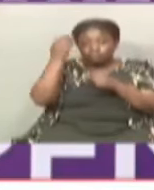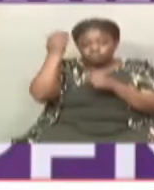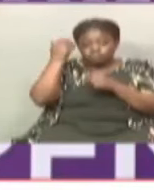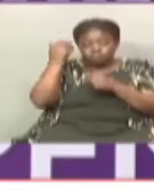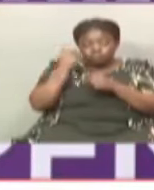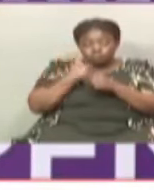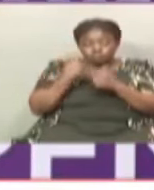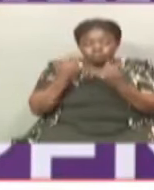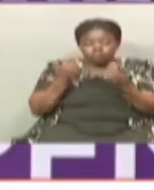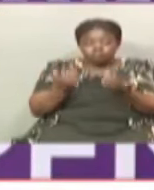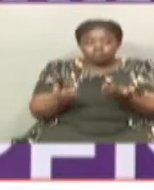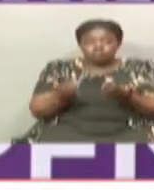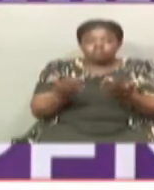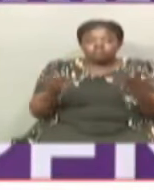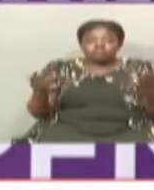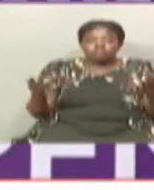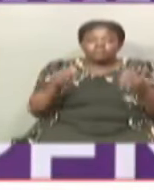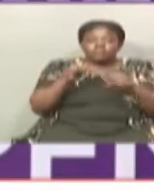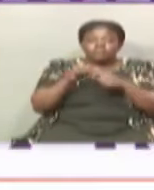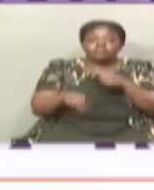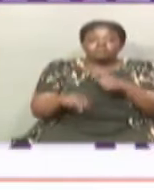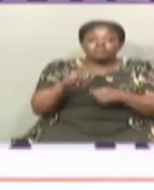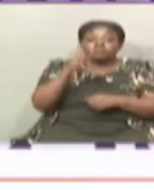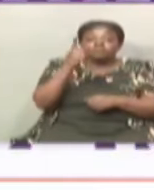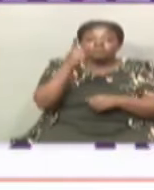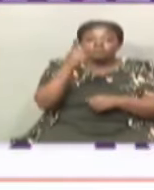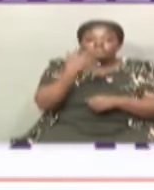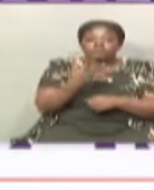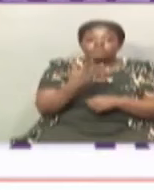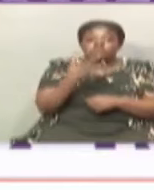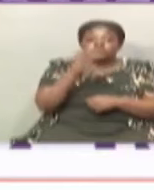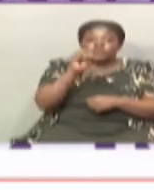judicature jumped up to